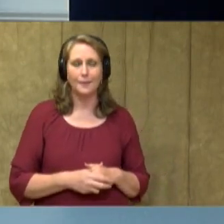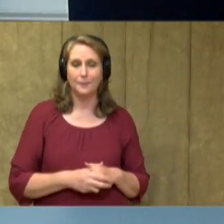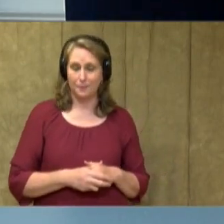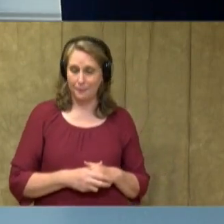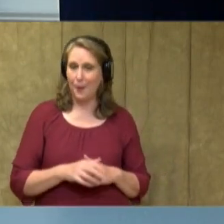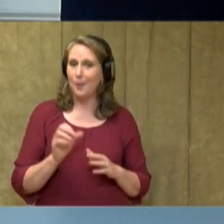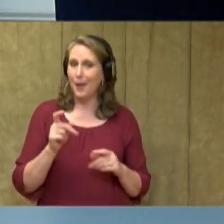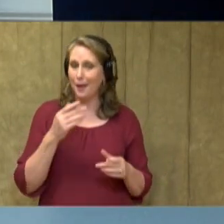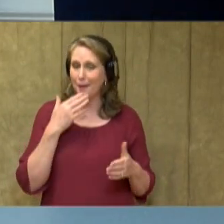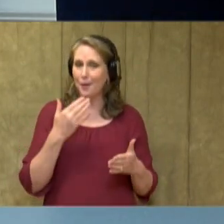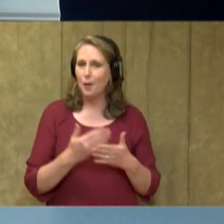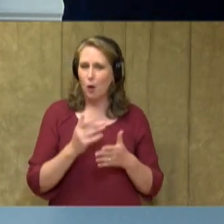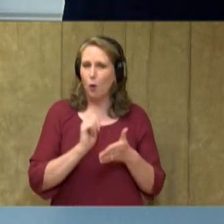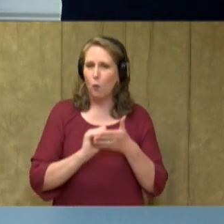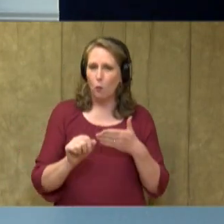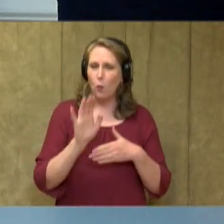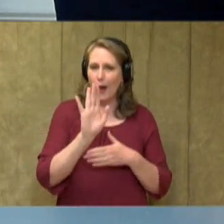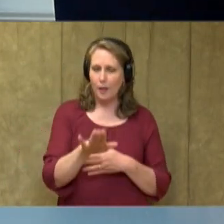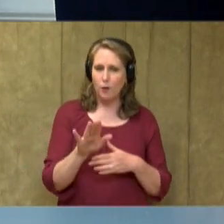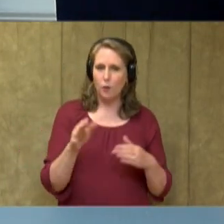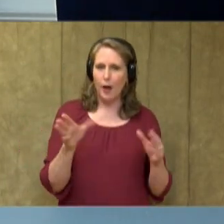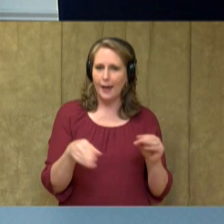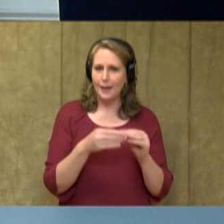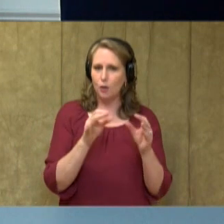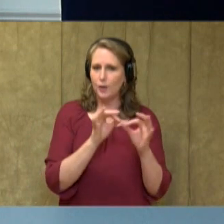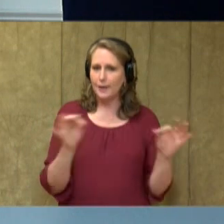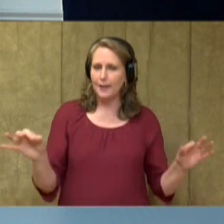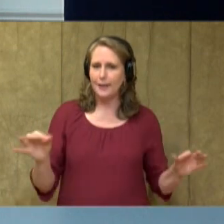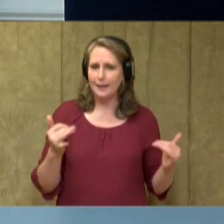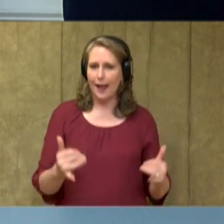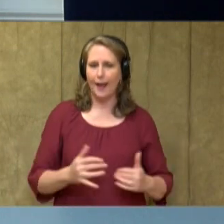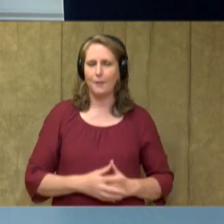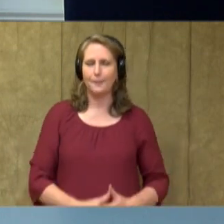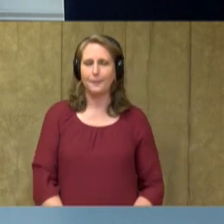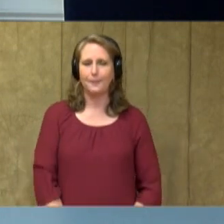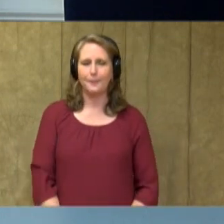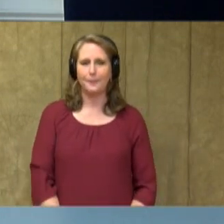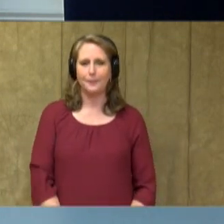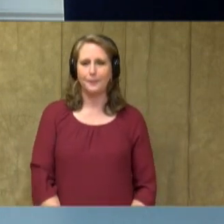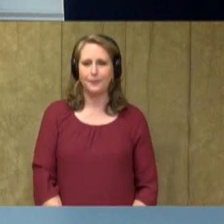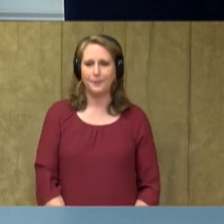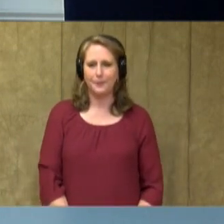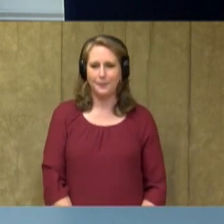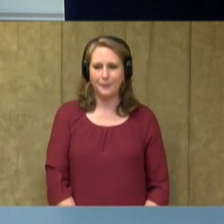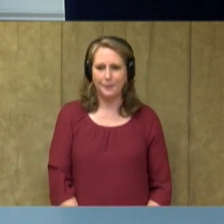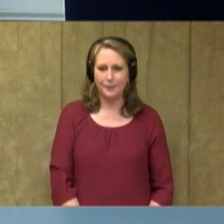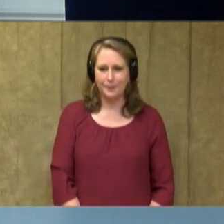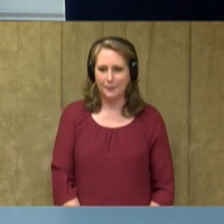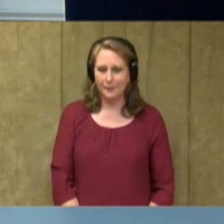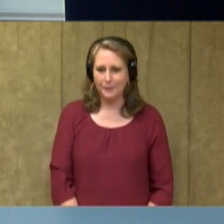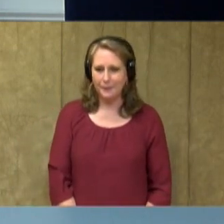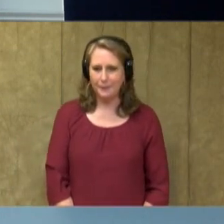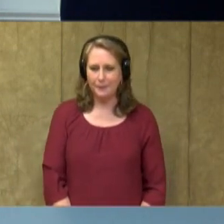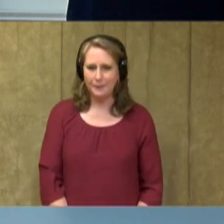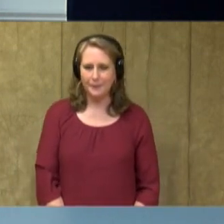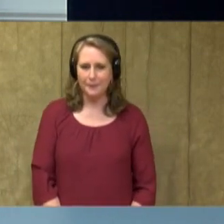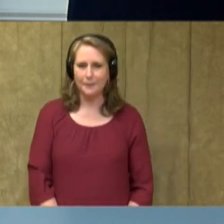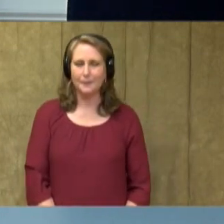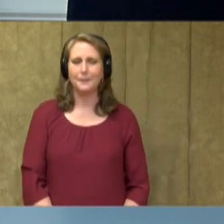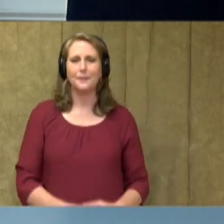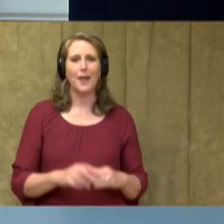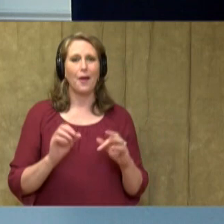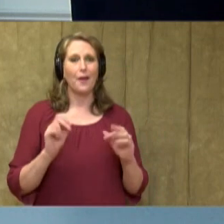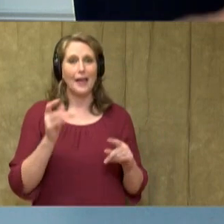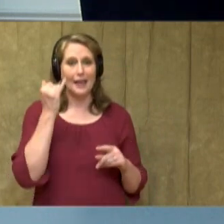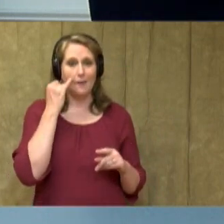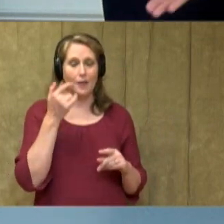All right, good. Write your repeated addition sentence. All right,